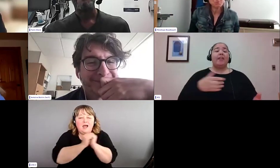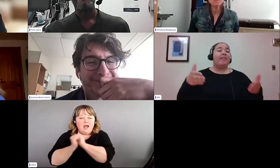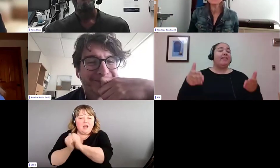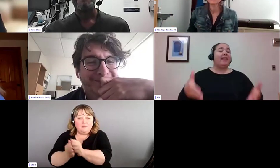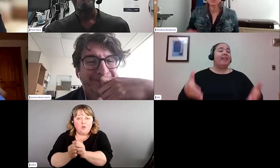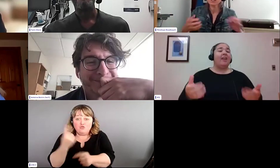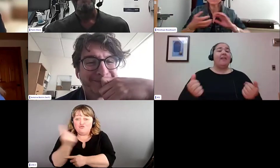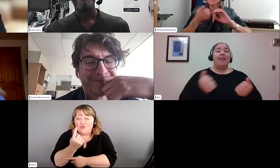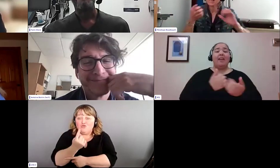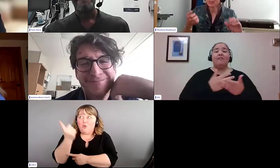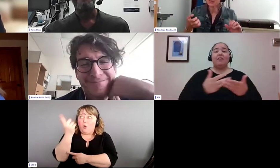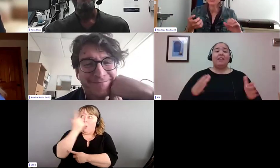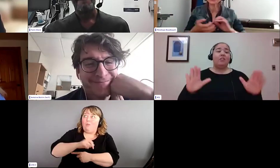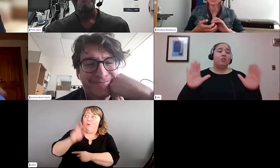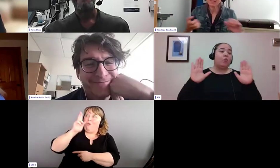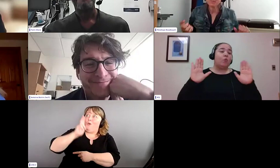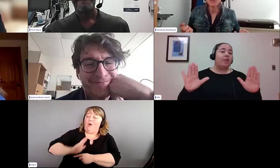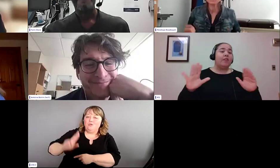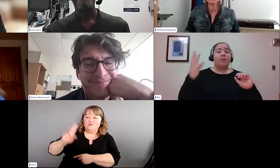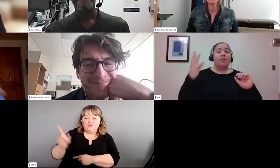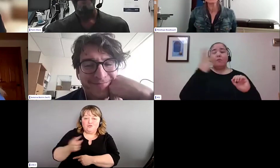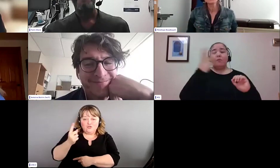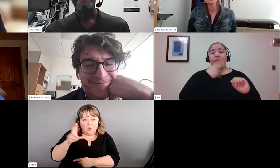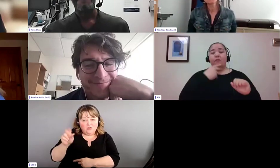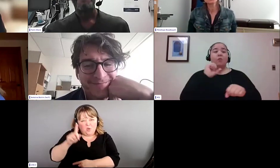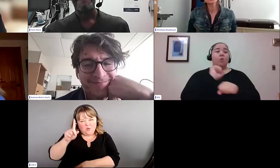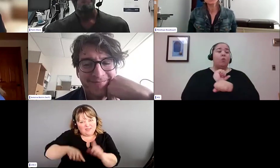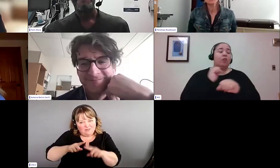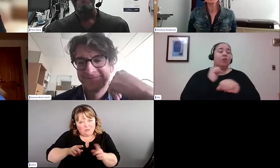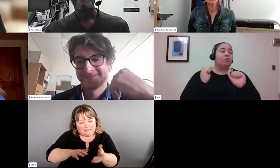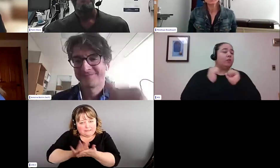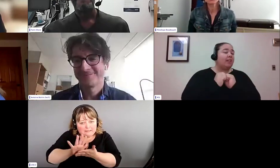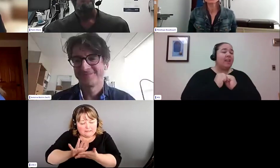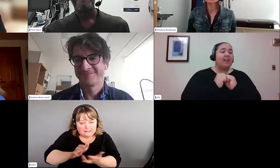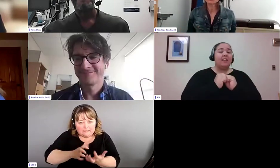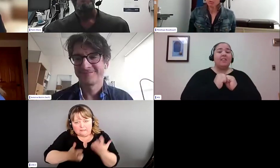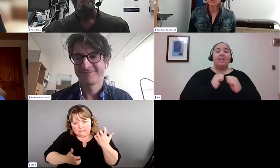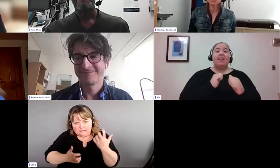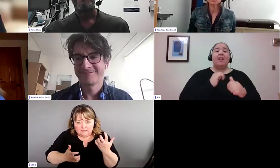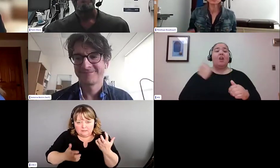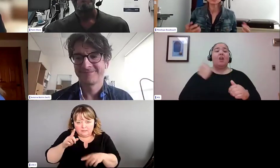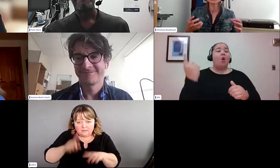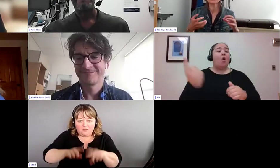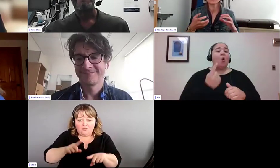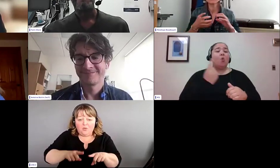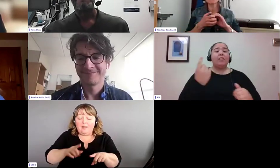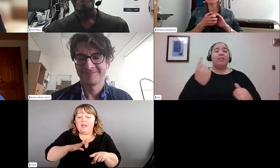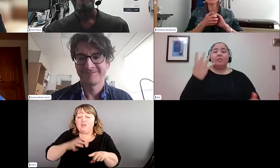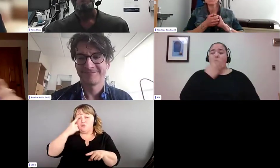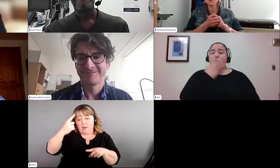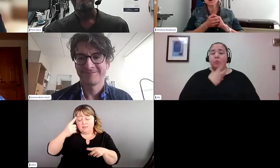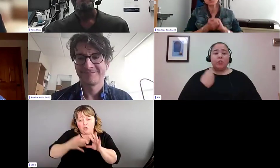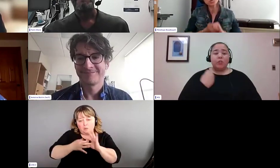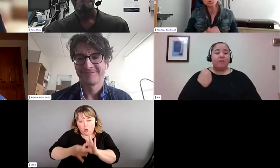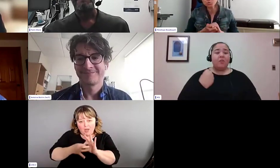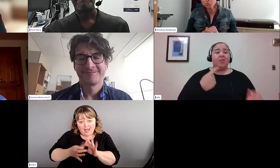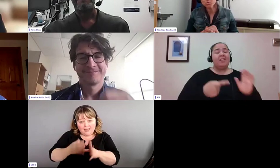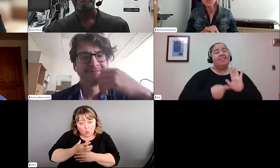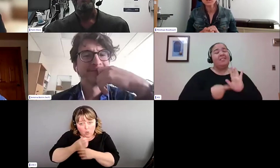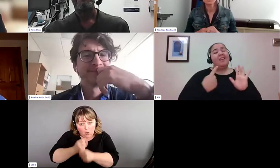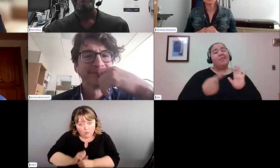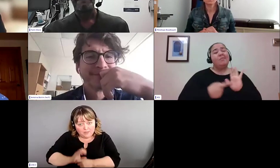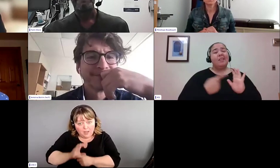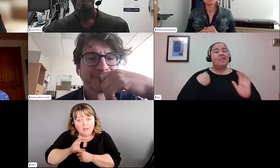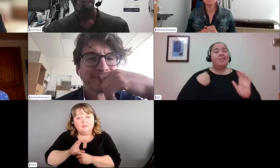beautiful to work together. It's not always beautiful. Sometimes we struggle. I think the